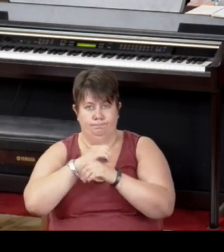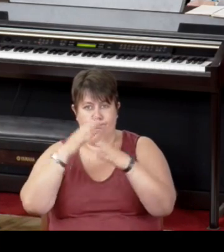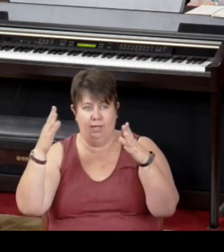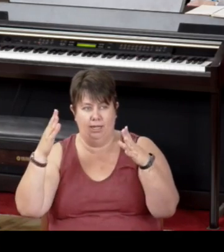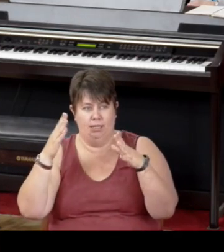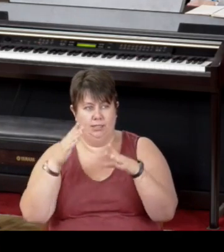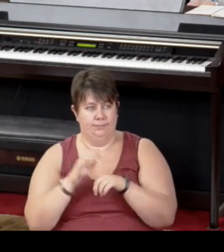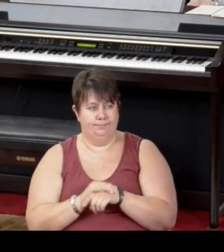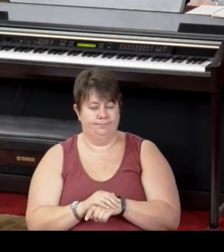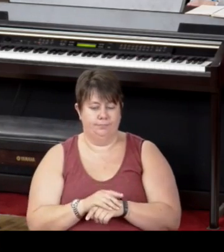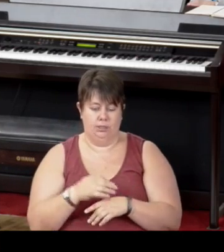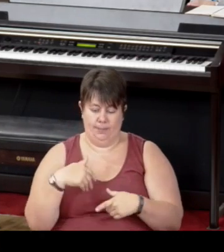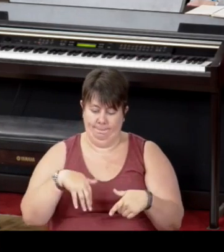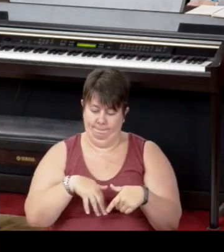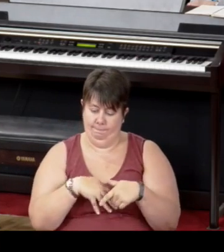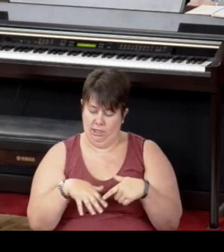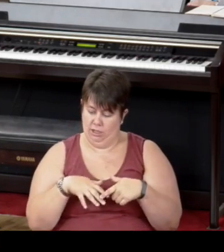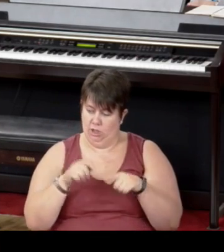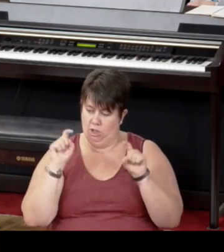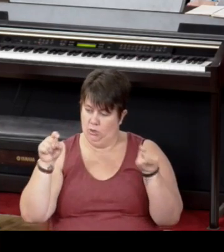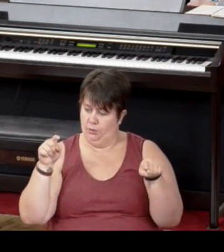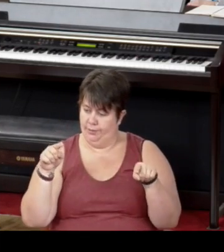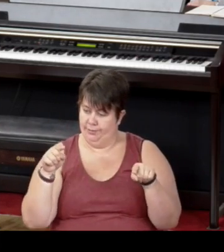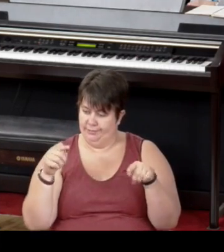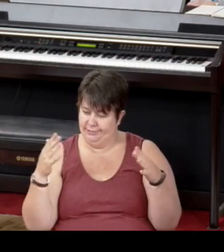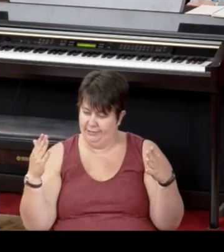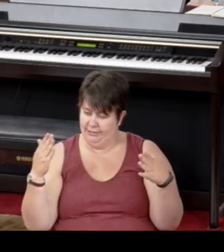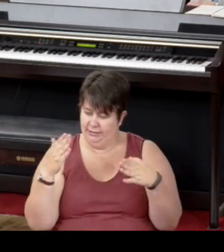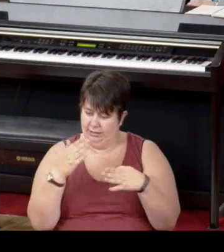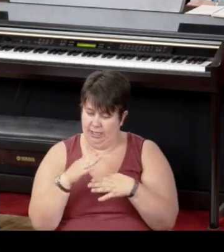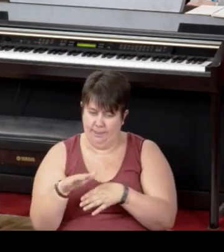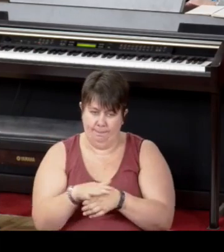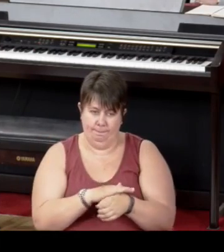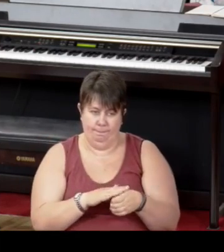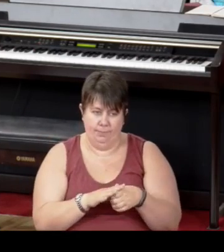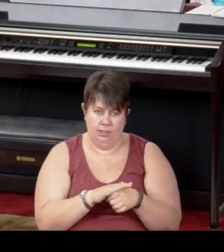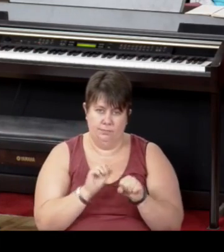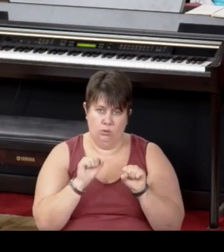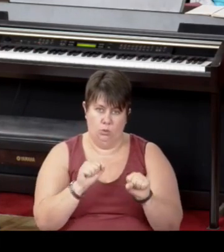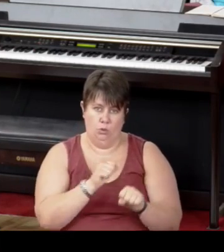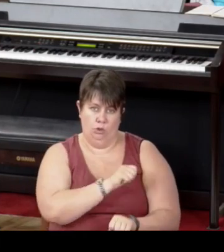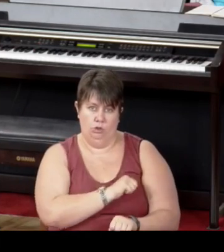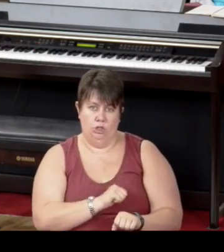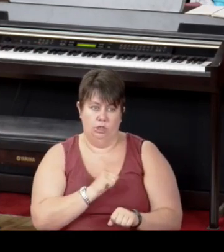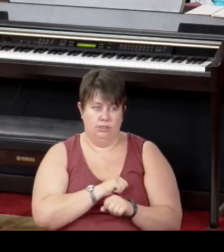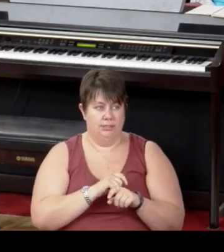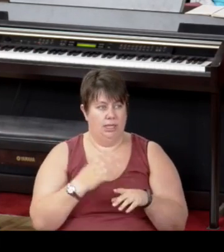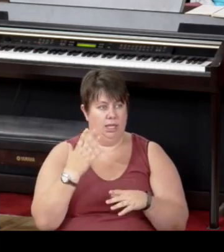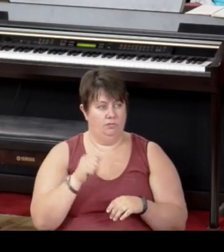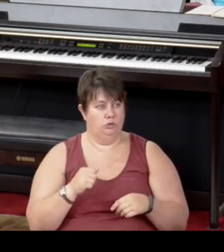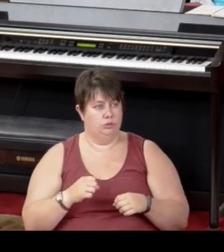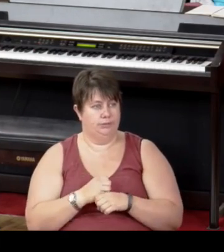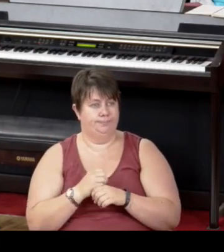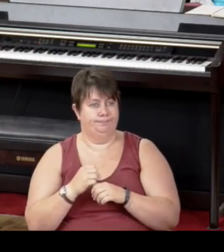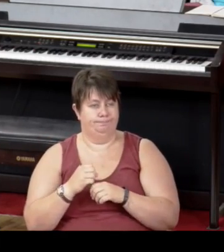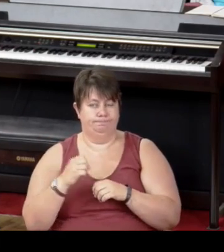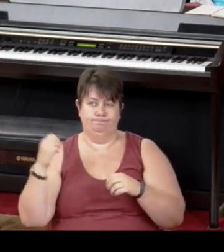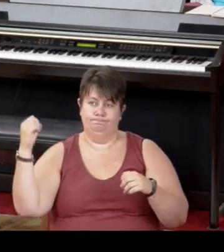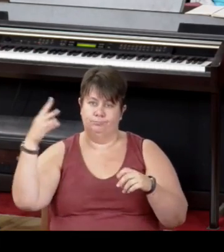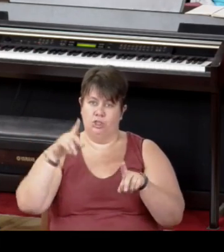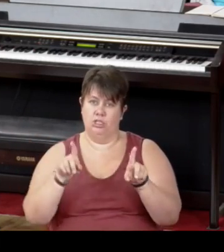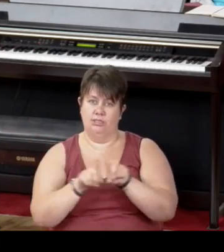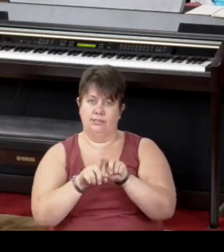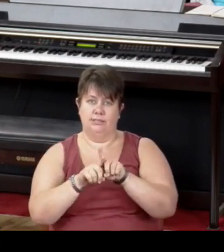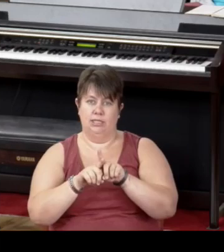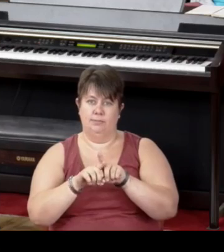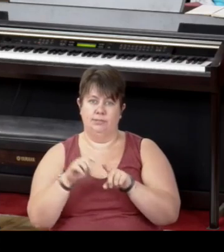There are so many things that make this world a dark place, but as Christians, we are called to shine like the morning star. Our lives